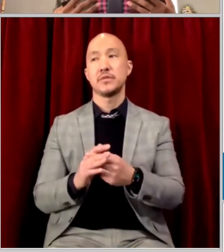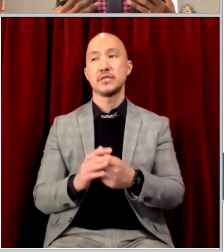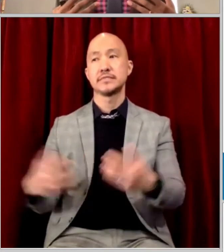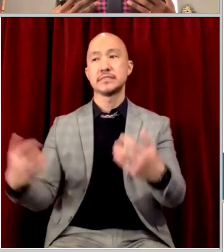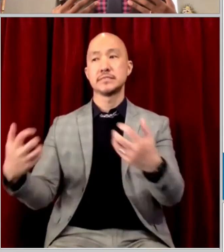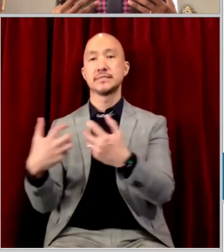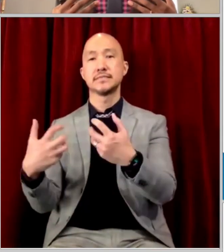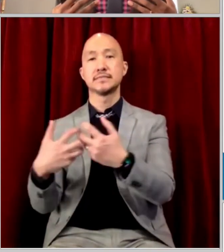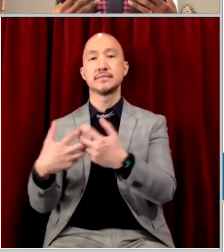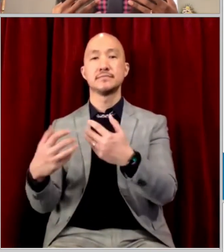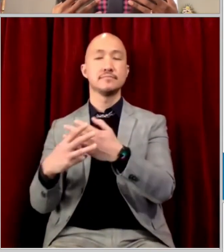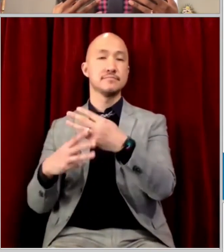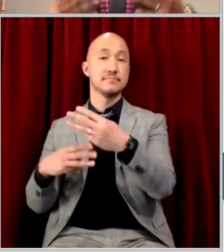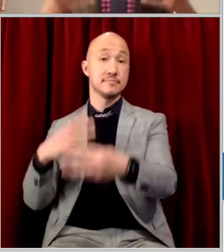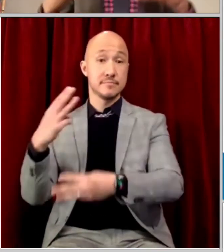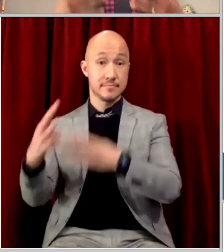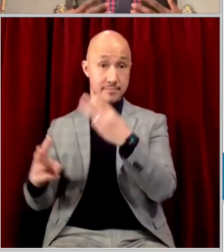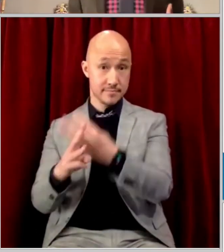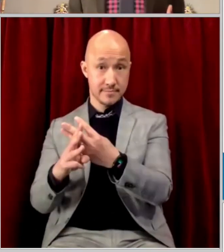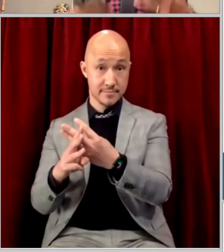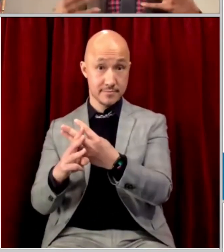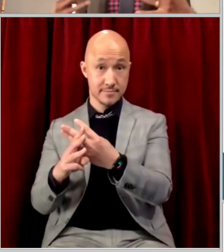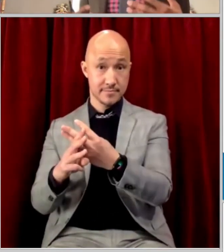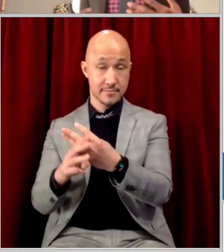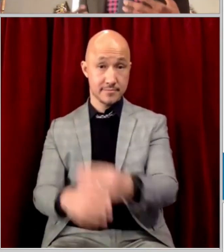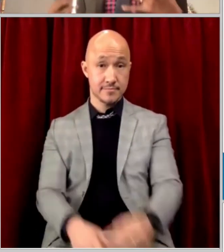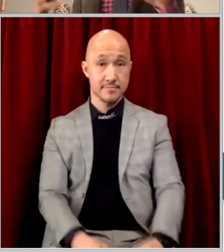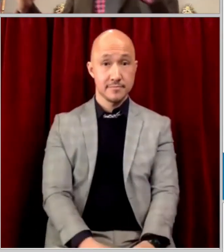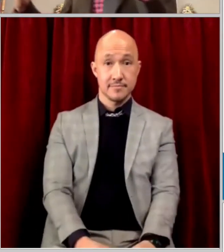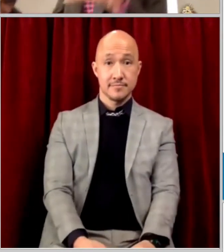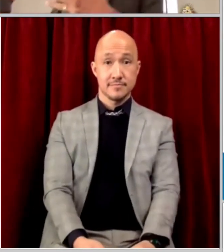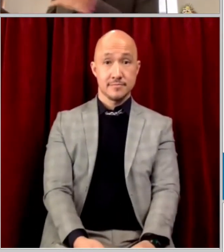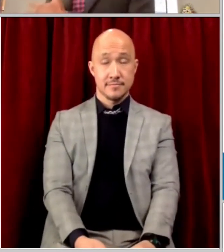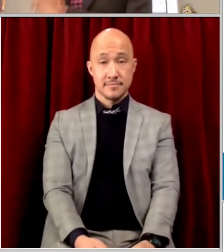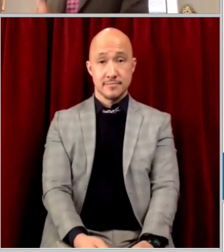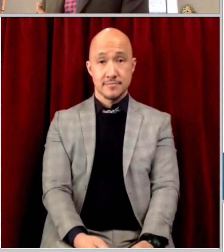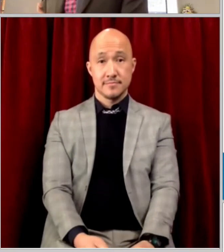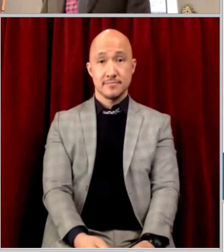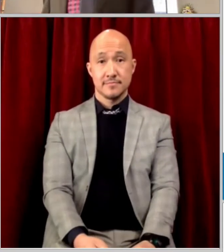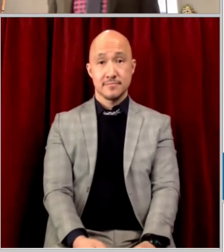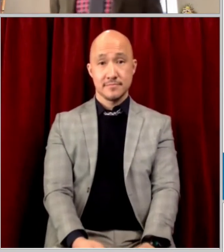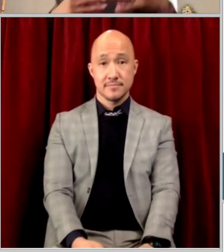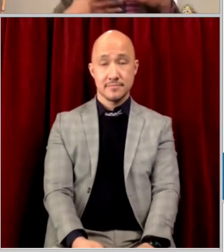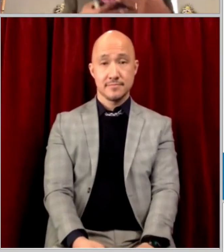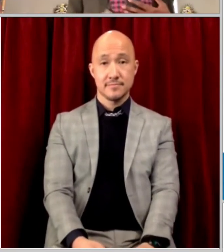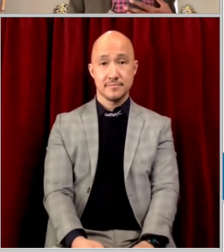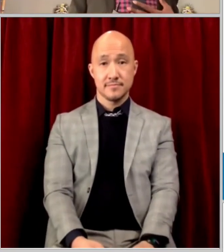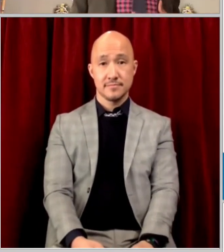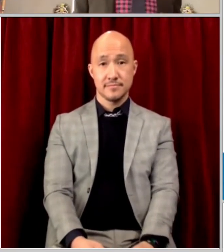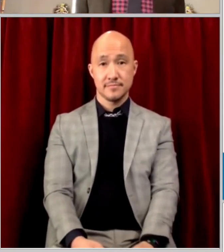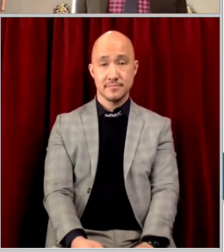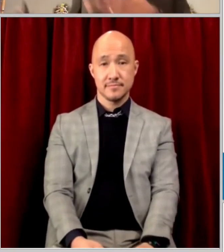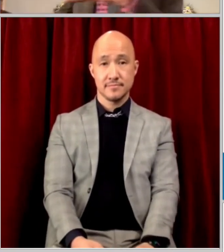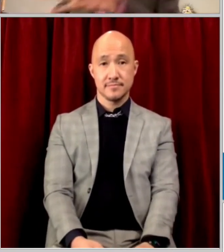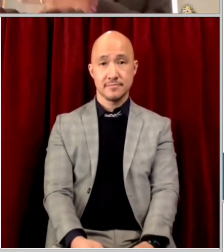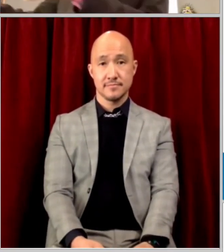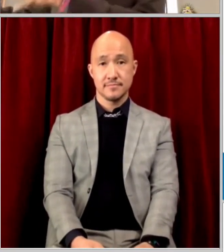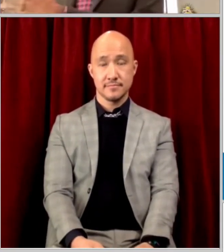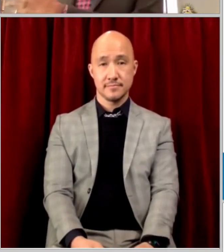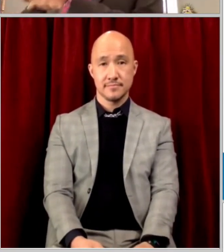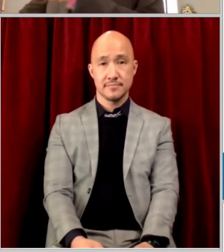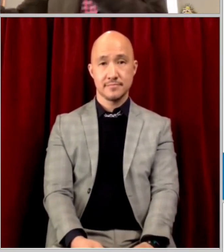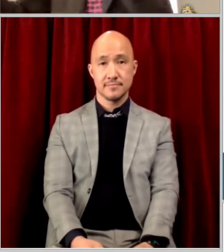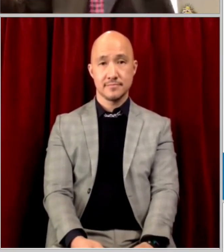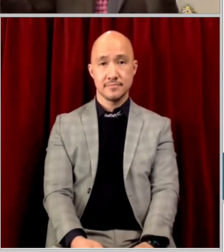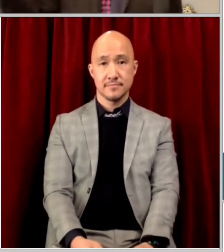identity. We think that we can say, hey, you know what? I'm going to hang with these people. I know who I am in Christ. I'm not going to